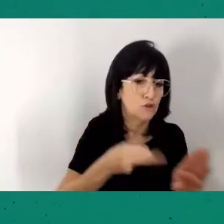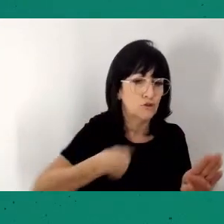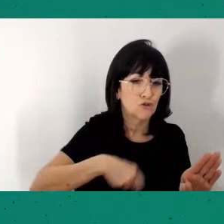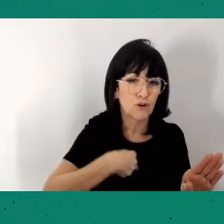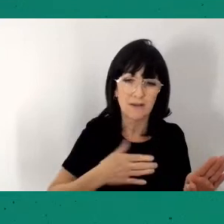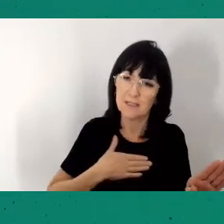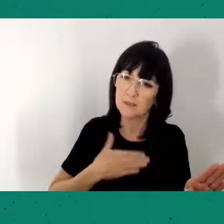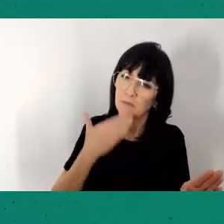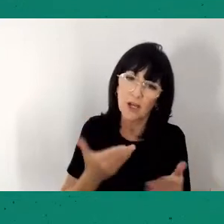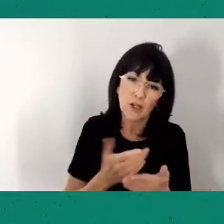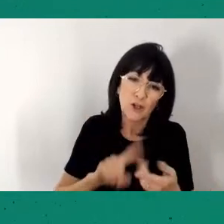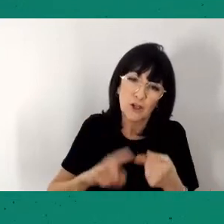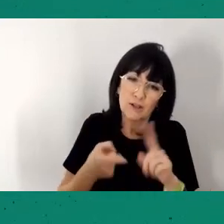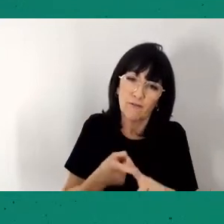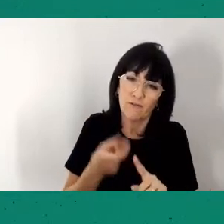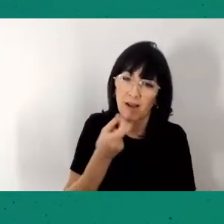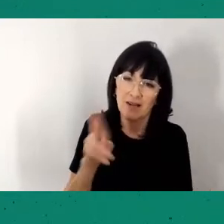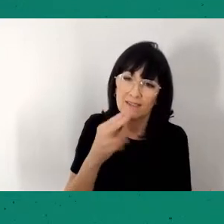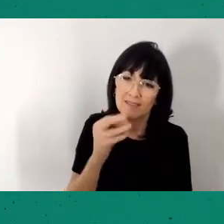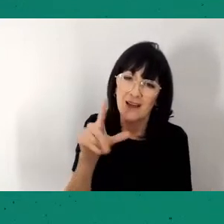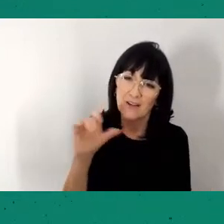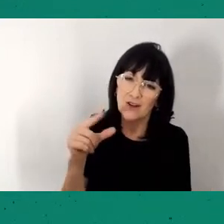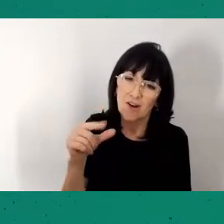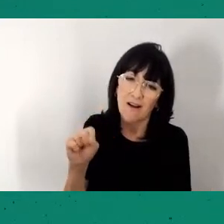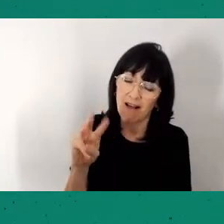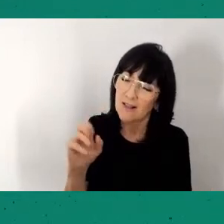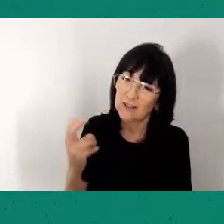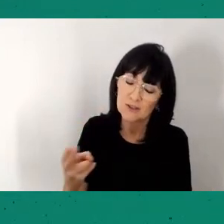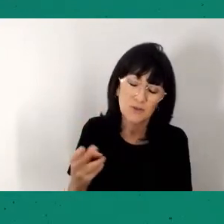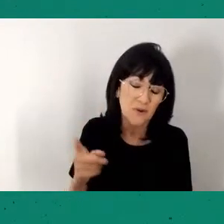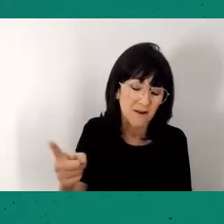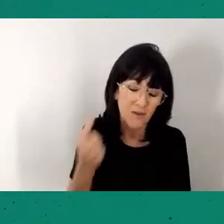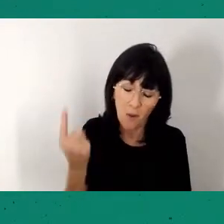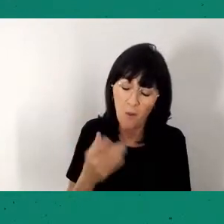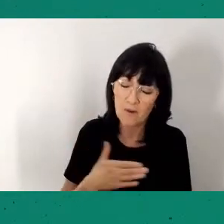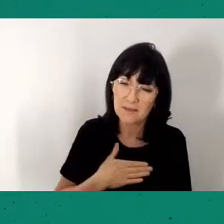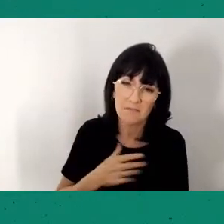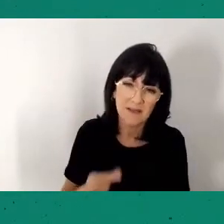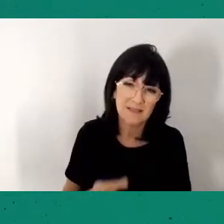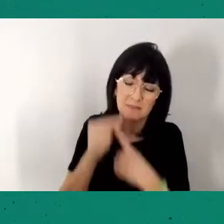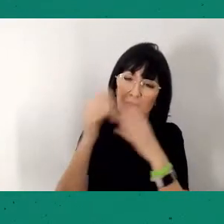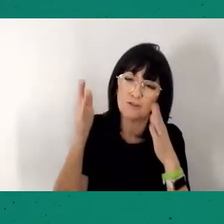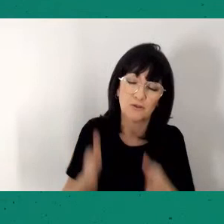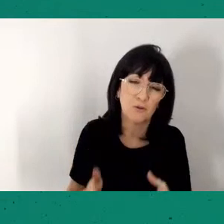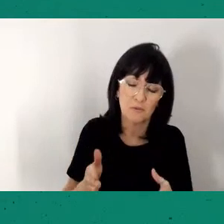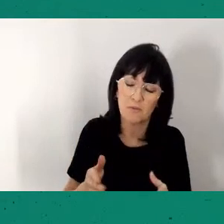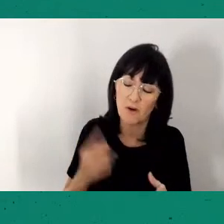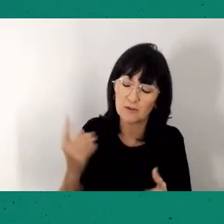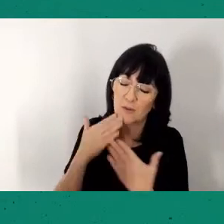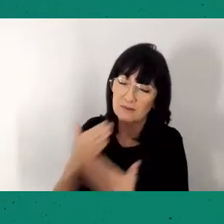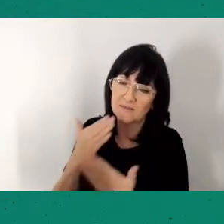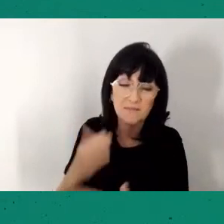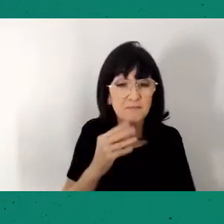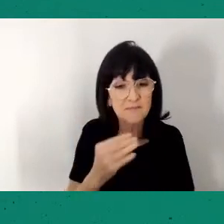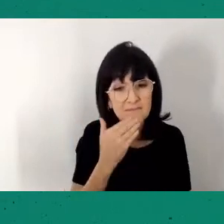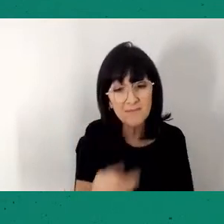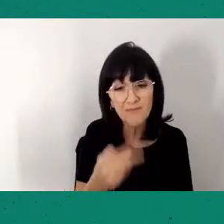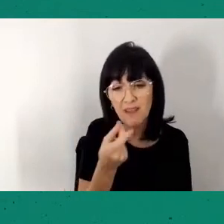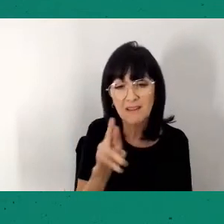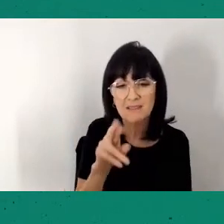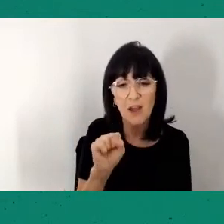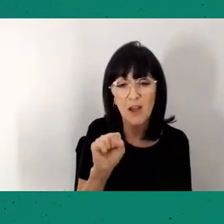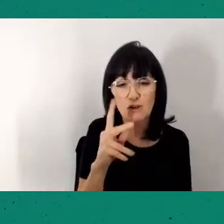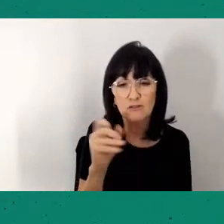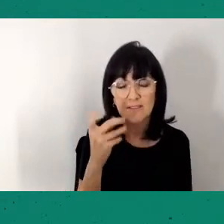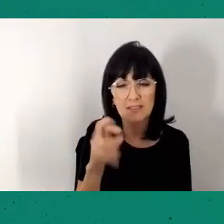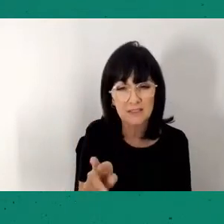Dr. Hollingsworth, always a special person. Dr. Skelcher, really interesting presentation by you.